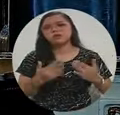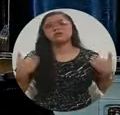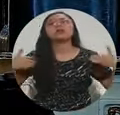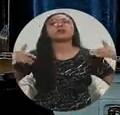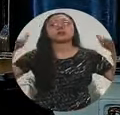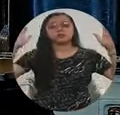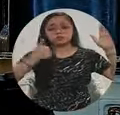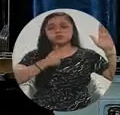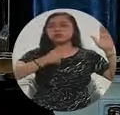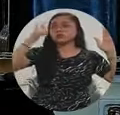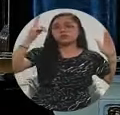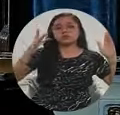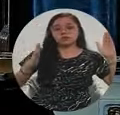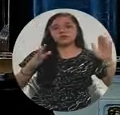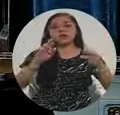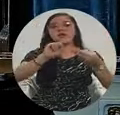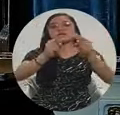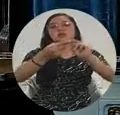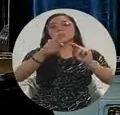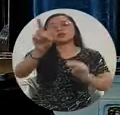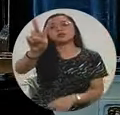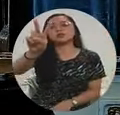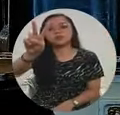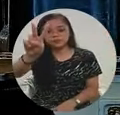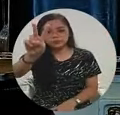Commit yourself completely to the Lord. Number two,